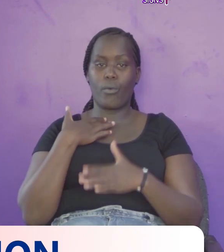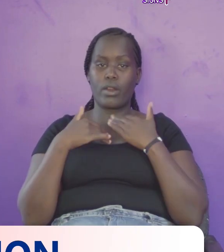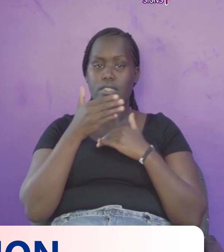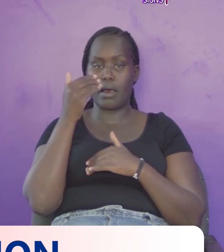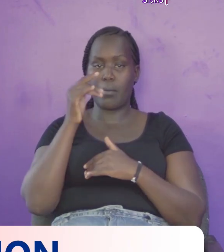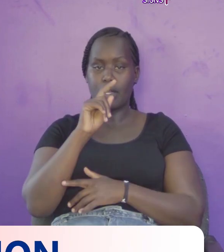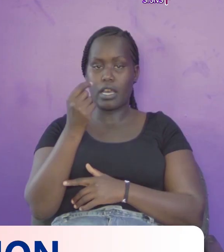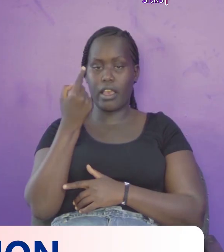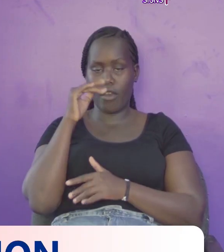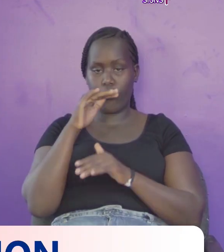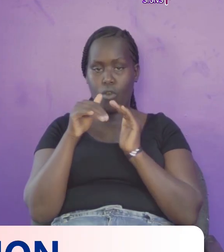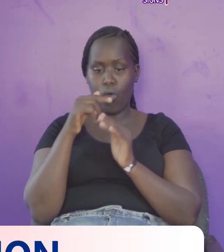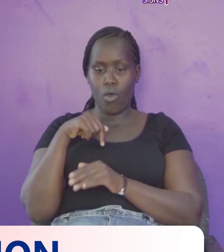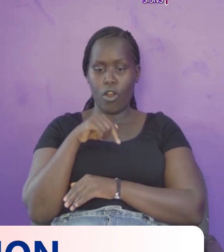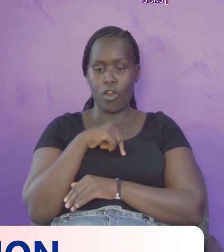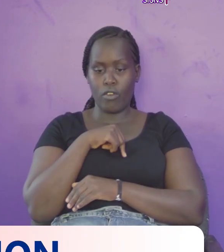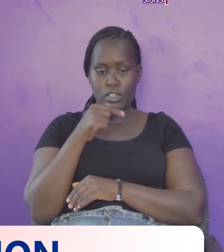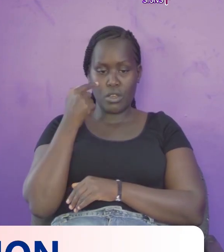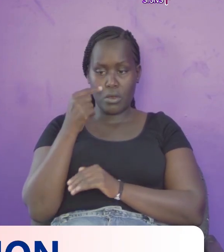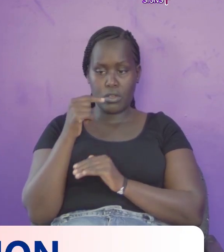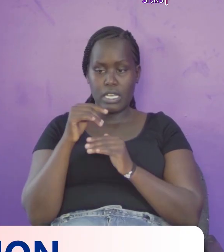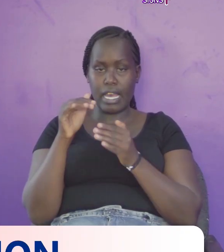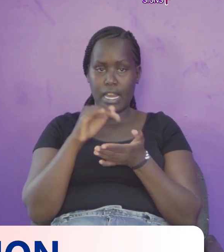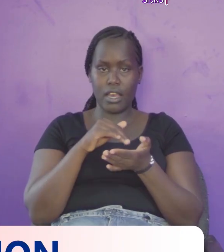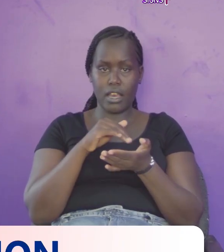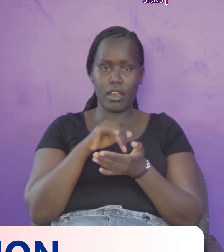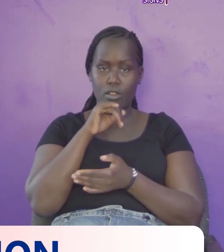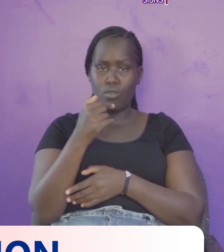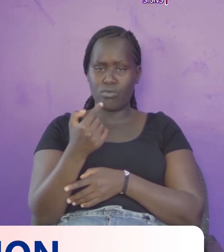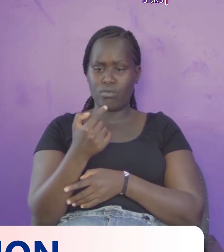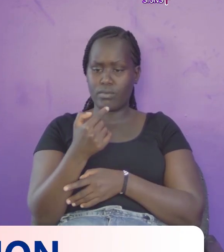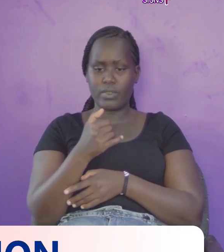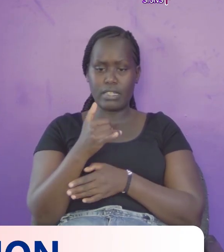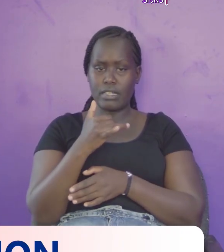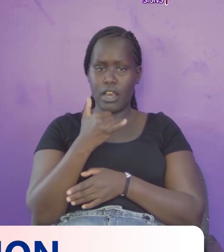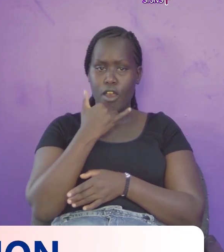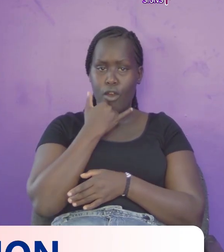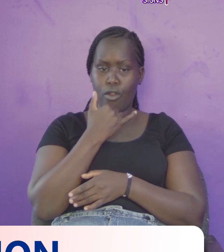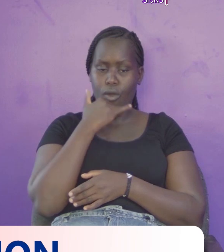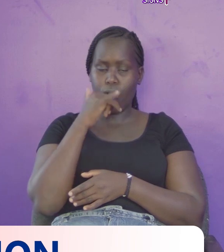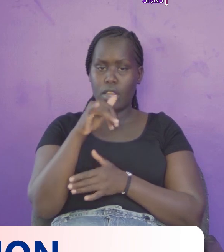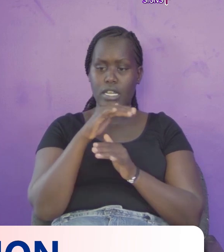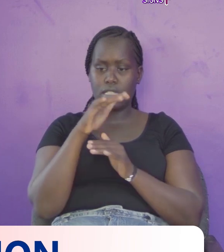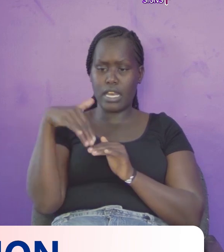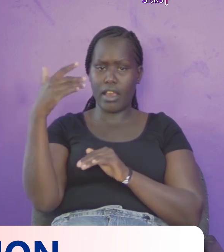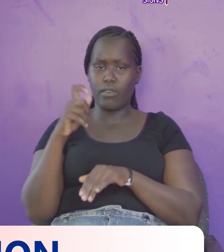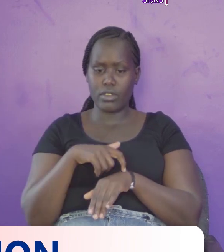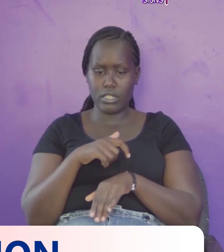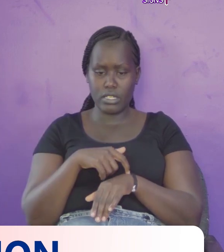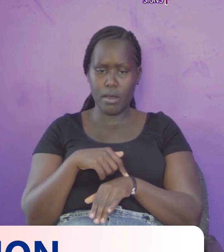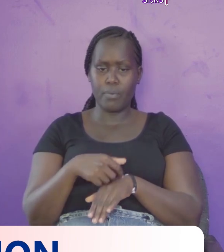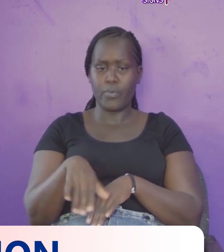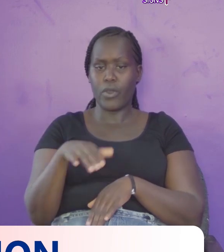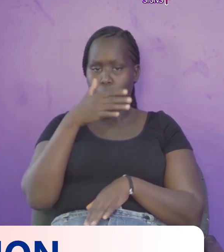of us. Yeah. So you see, and again, it is not just right, Mr. Jonah, Yes. that kila wakati tunashinda